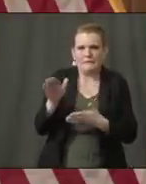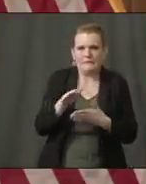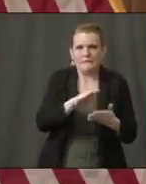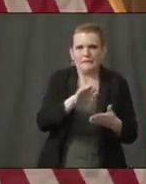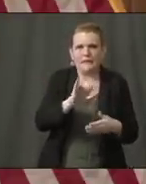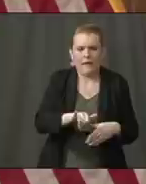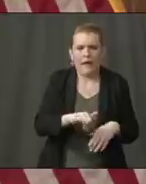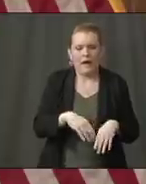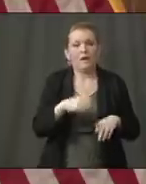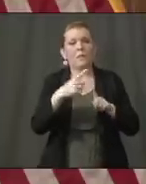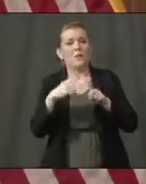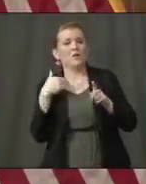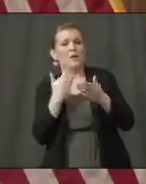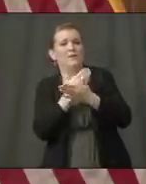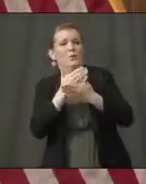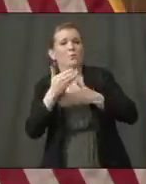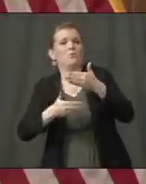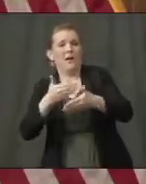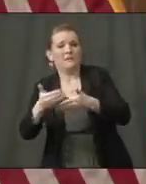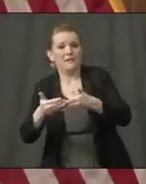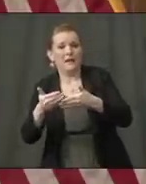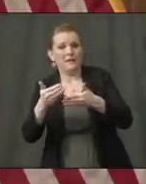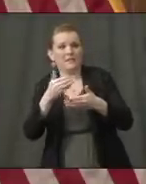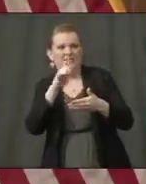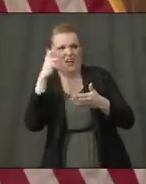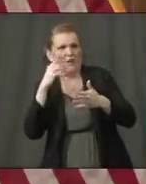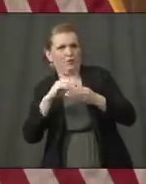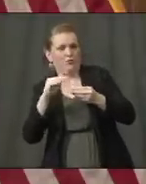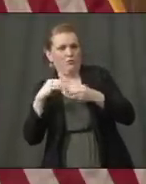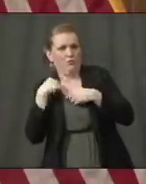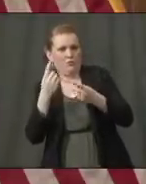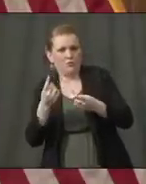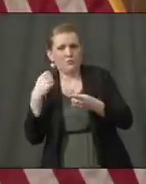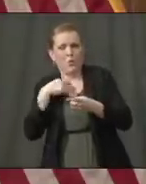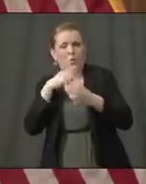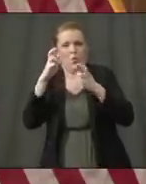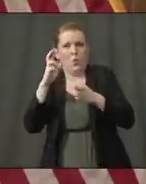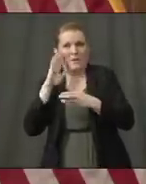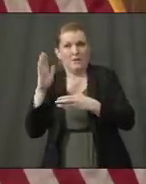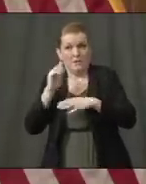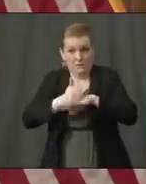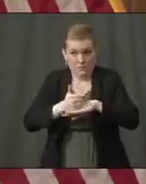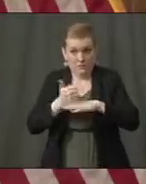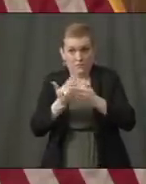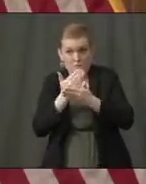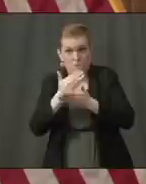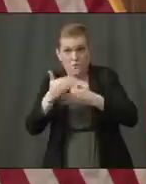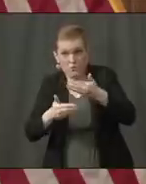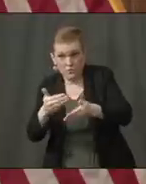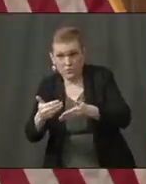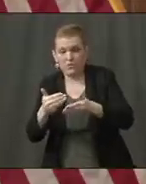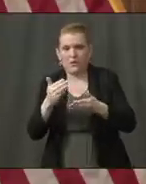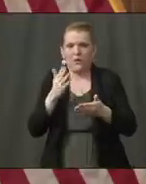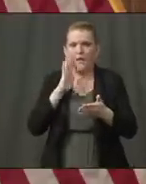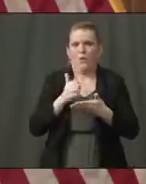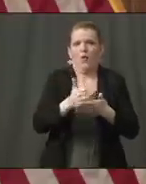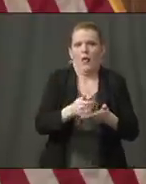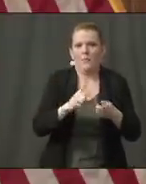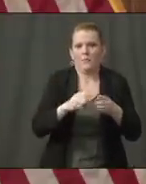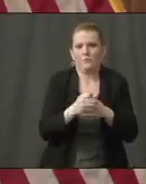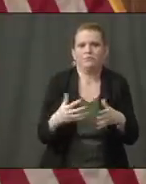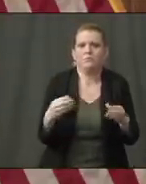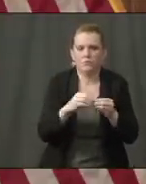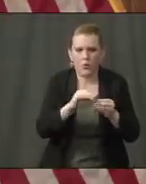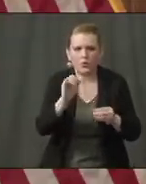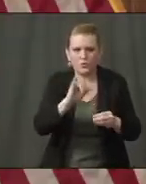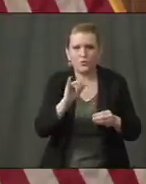just alluded to, can potentially help. They're also working on some creative sourcing ideas about how to get some of their own sample collection kits. So we're attacking